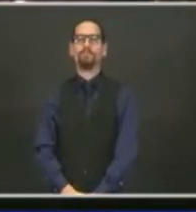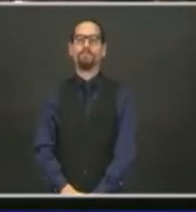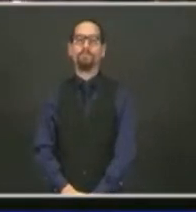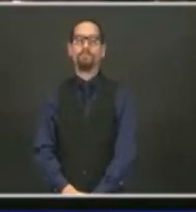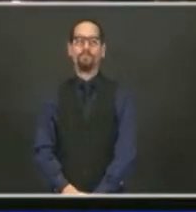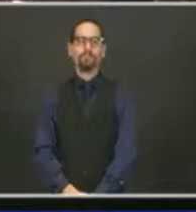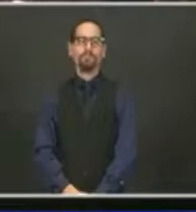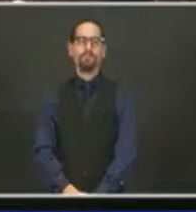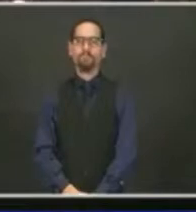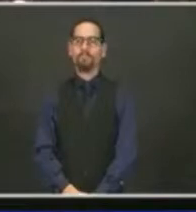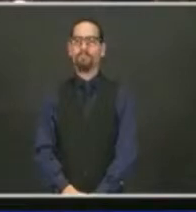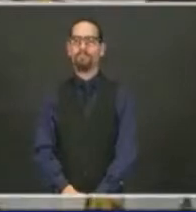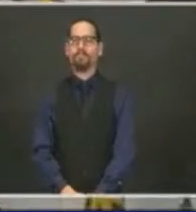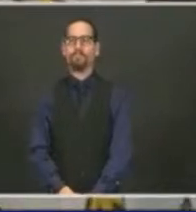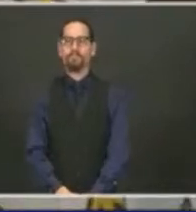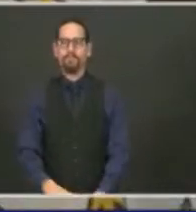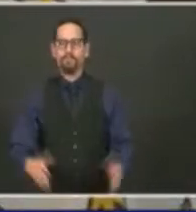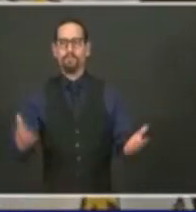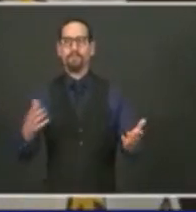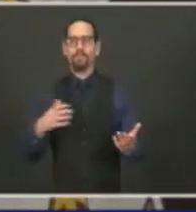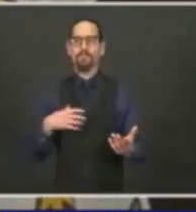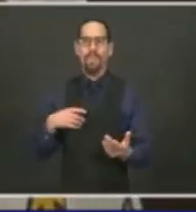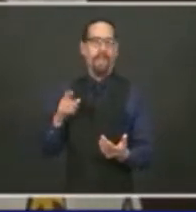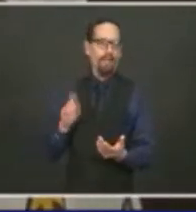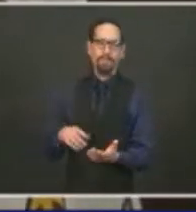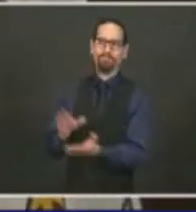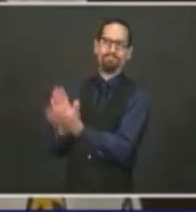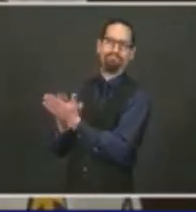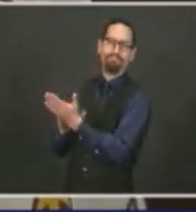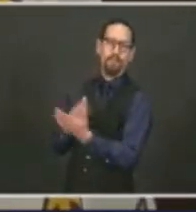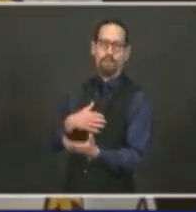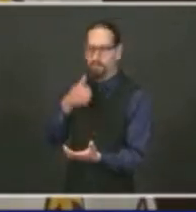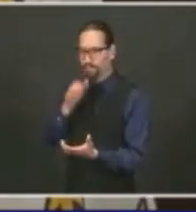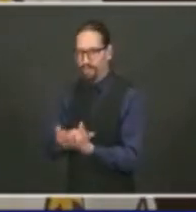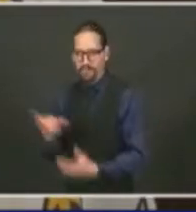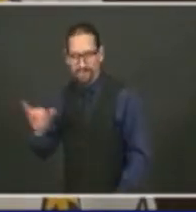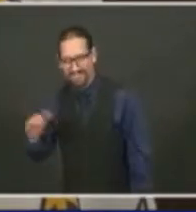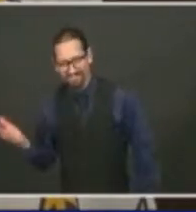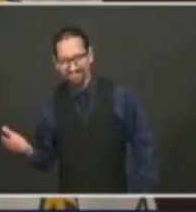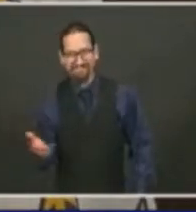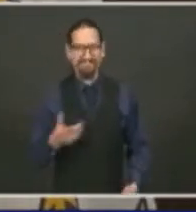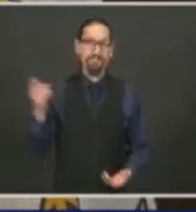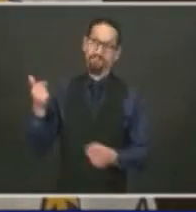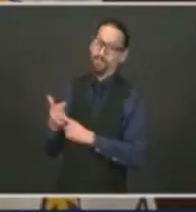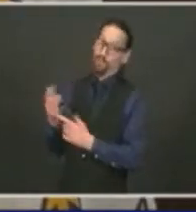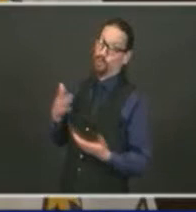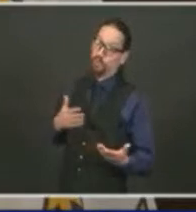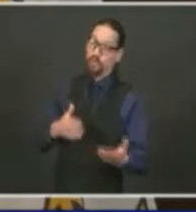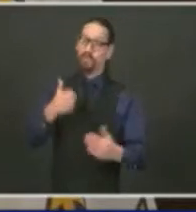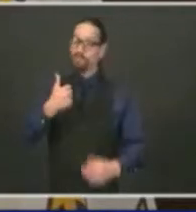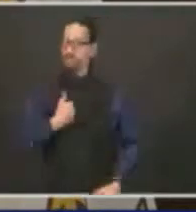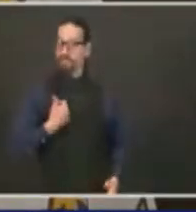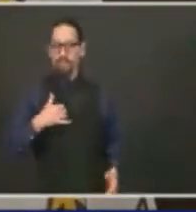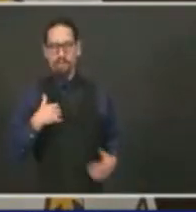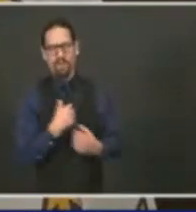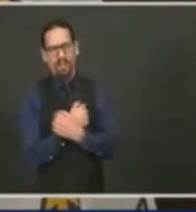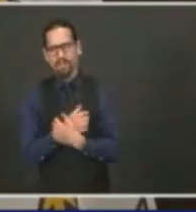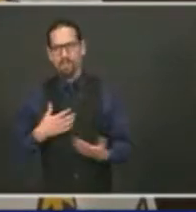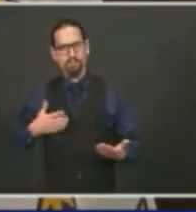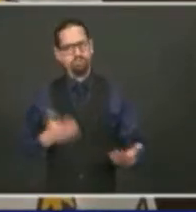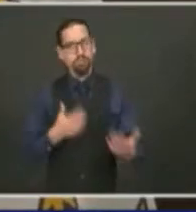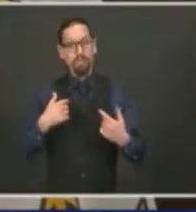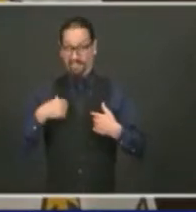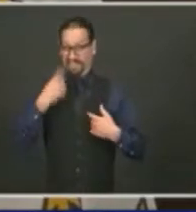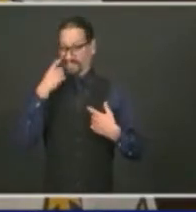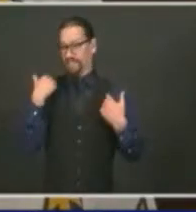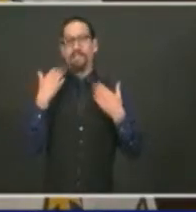Well, I'm going to have to compliment my wife on cooking, and she is a good cook. I also love to cook, so I cooked for Thanksgiving. But I've been out to eat a few times